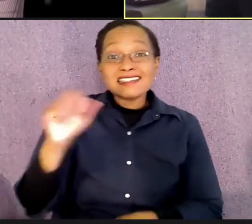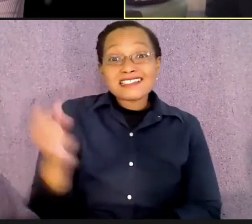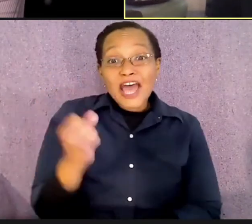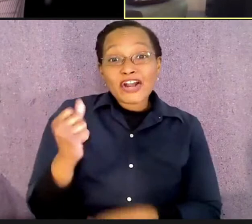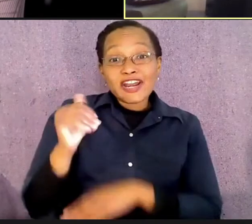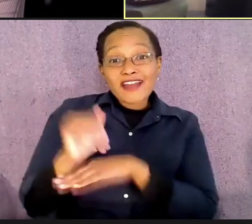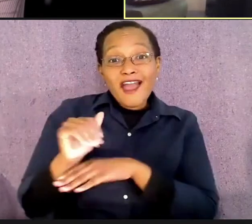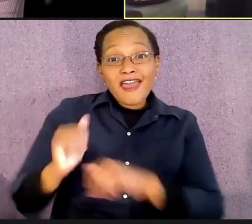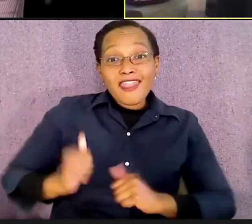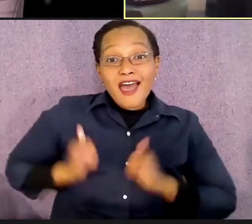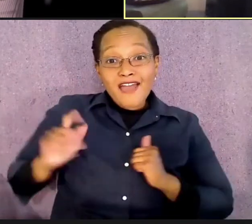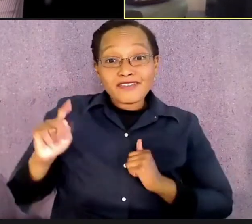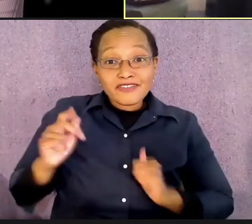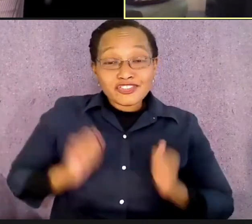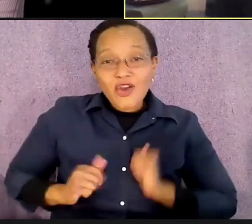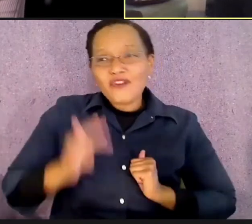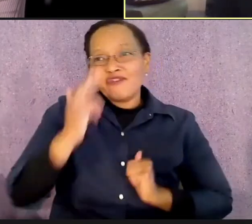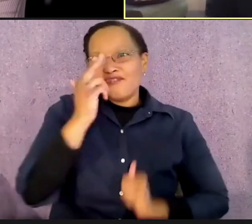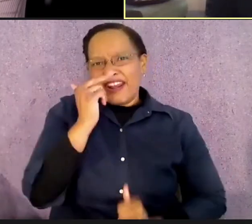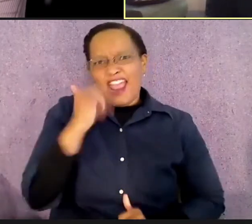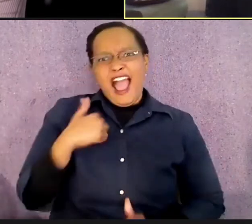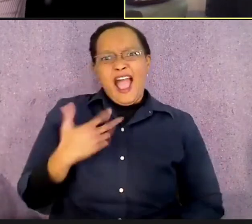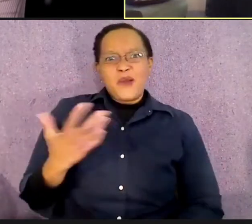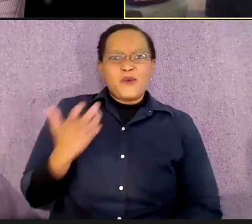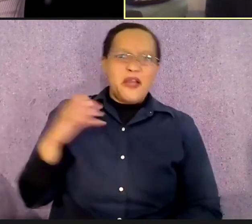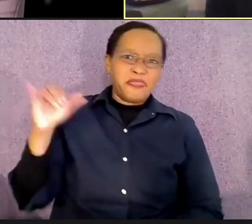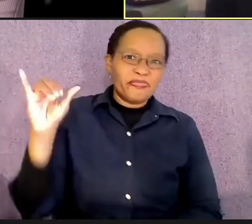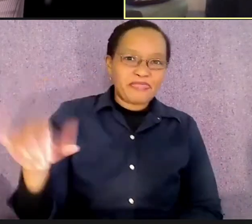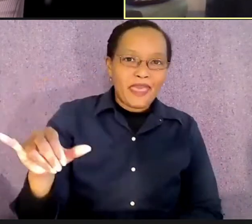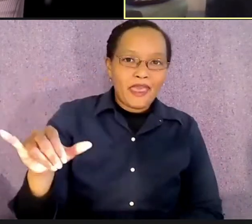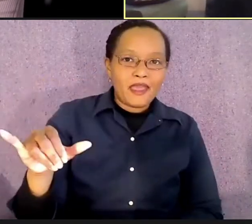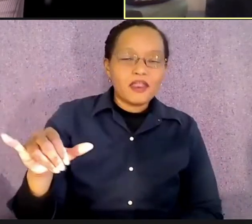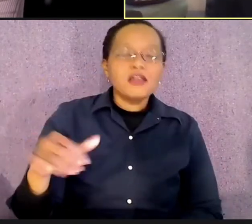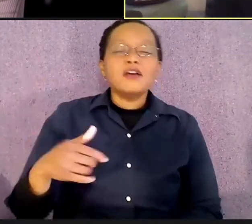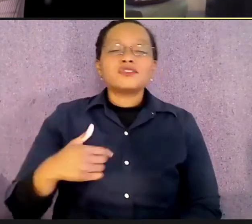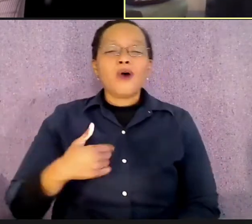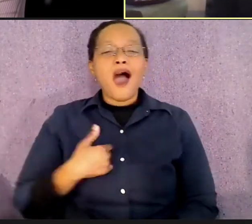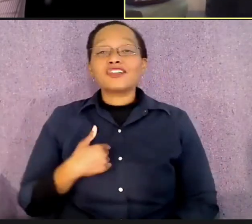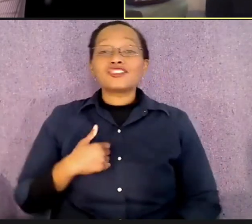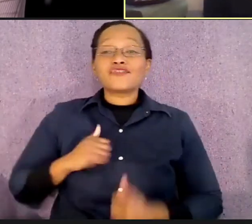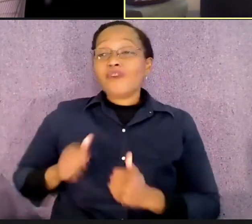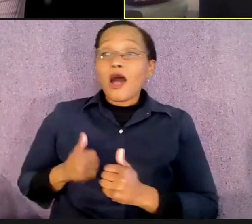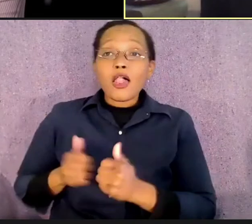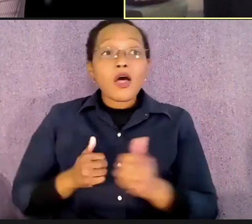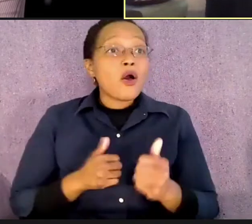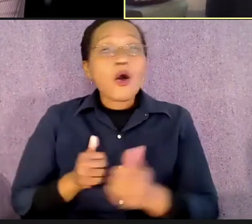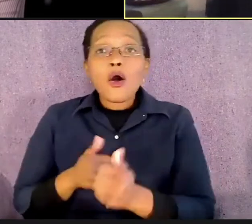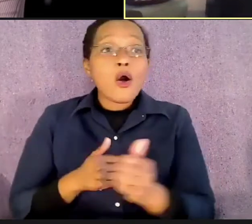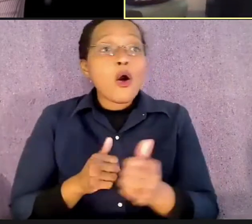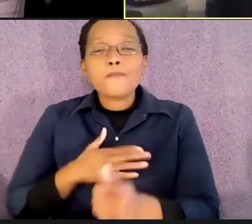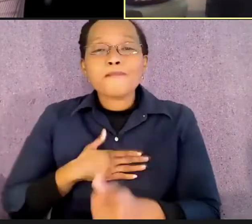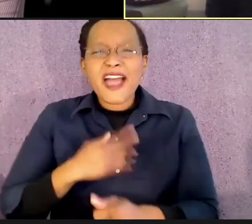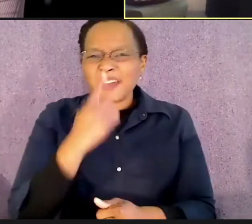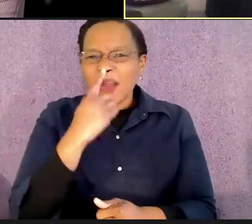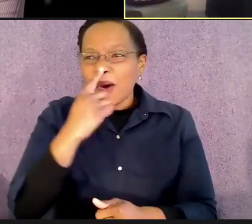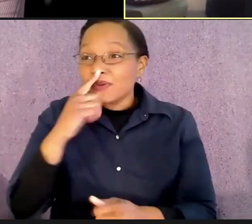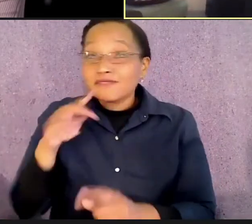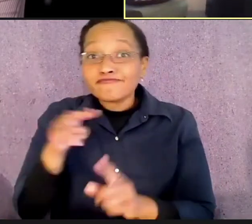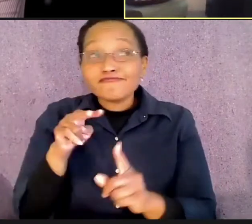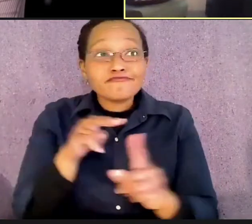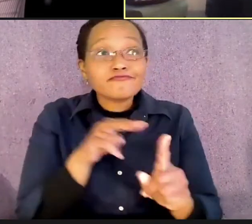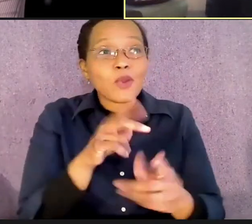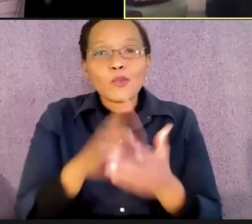job of is then following my nose when I was like, what's that over there? Let me just go see what that is. I used to sit on my wife Melissa's couch